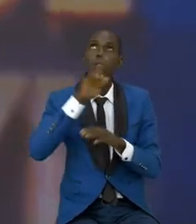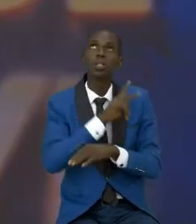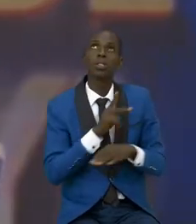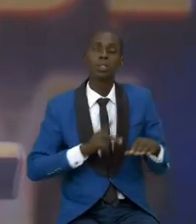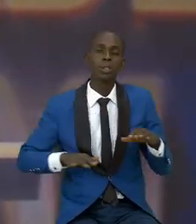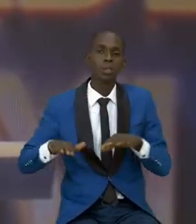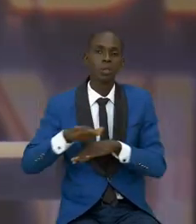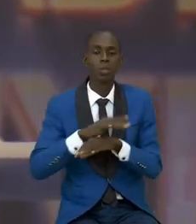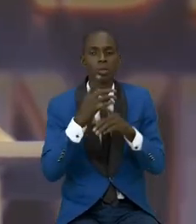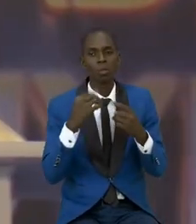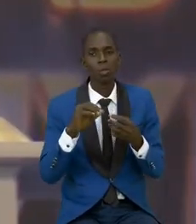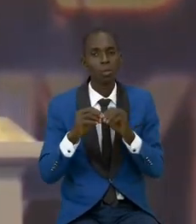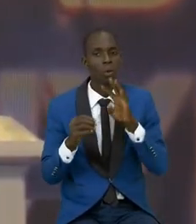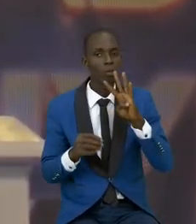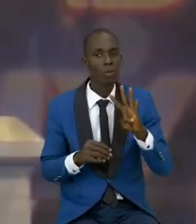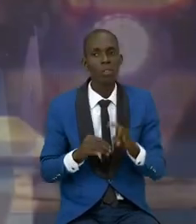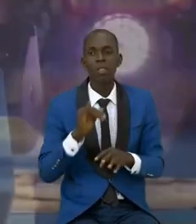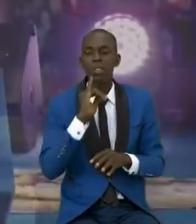four, it's a